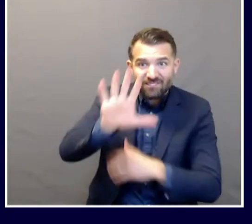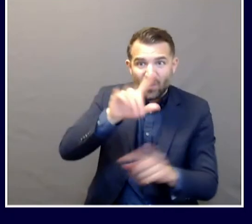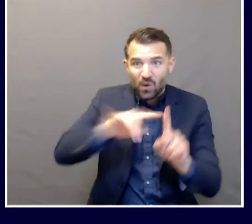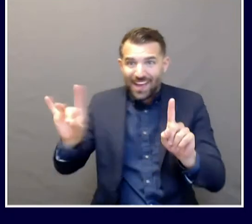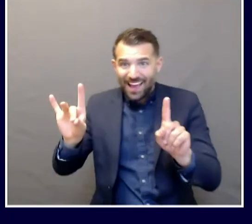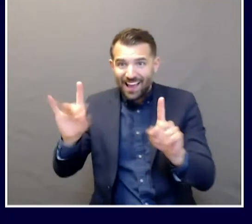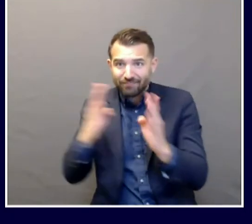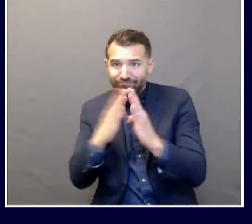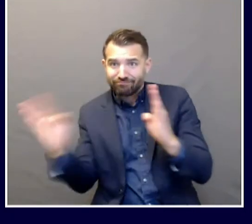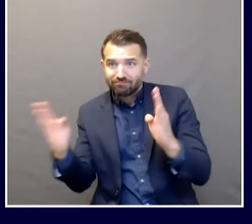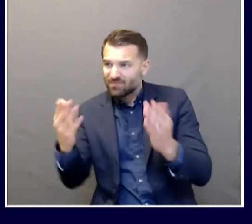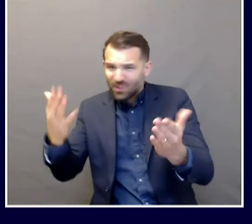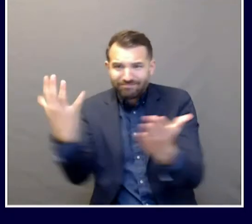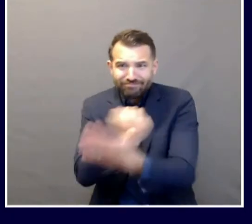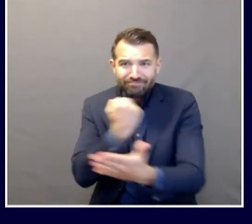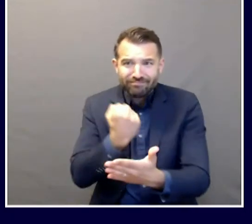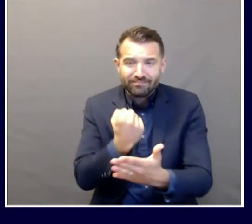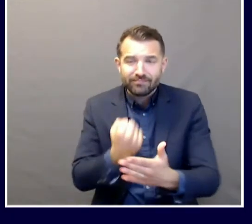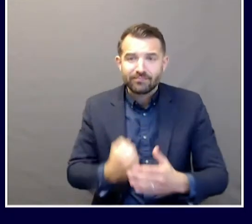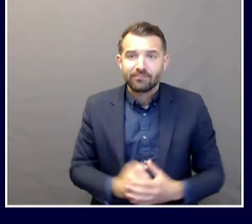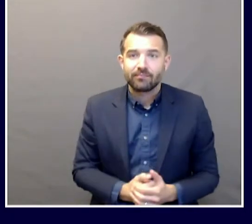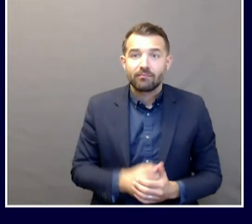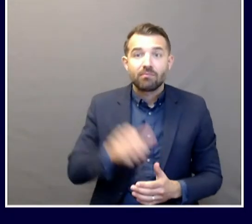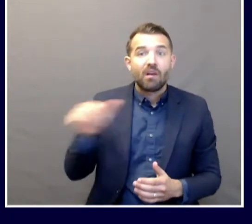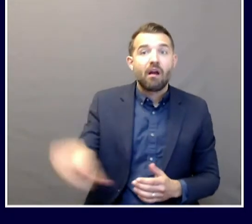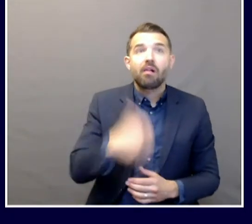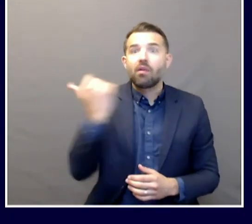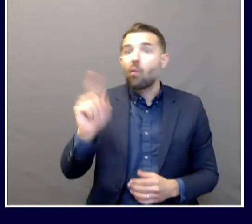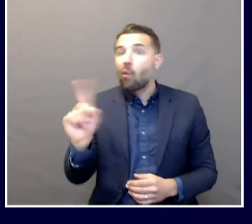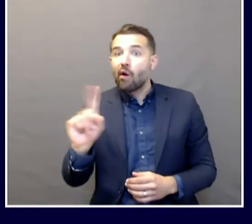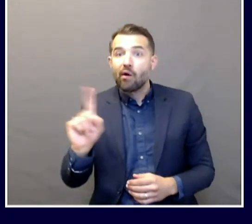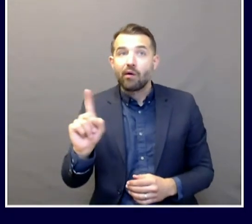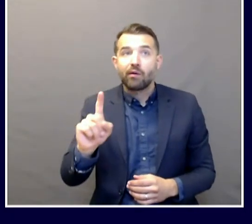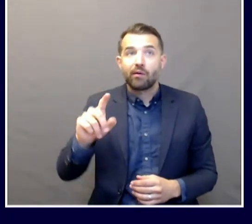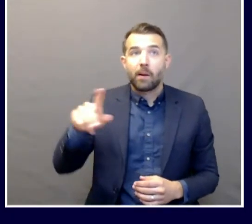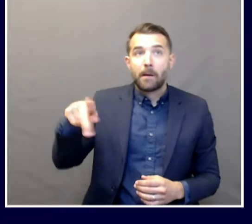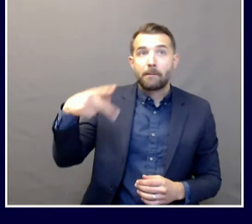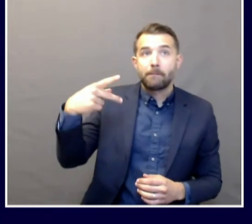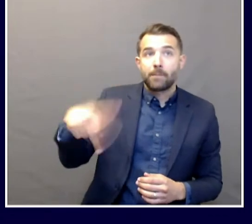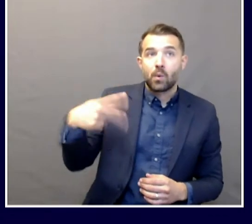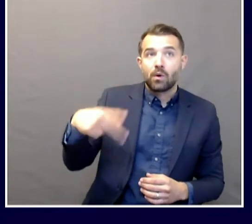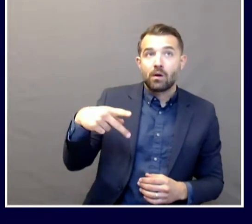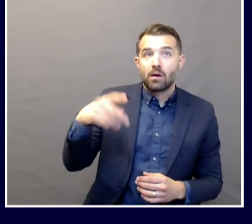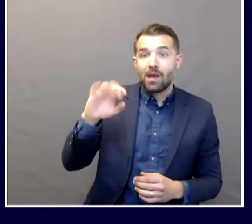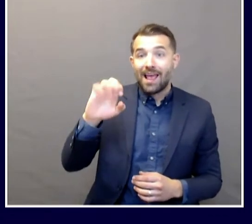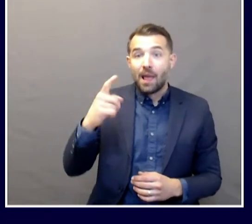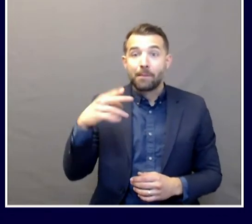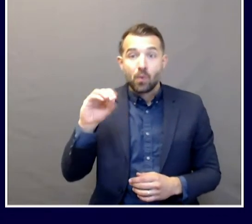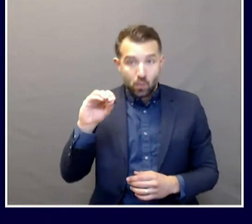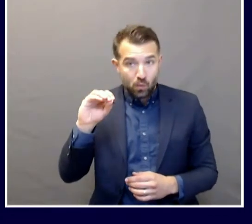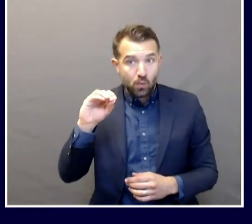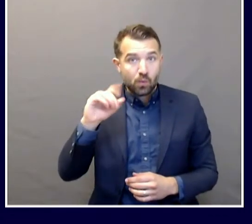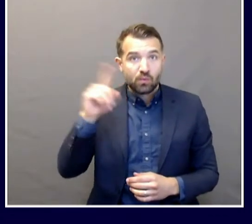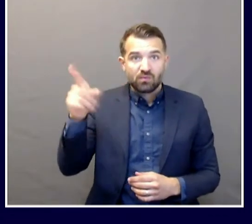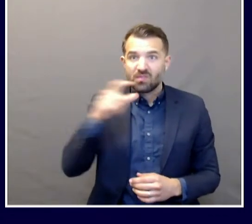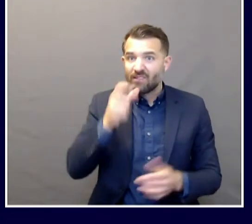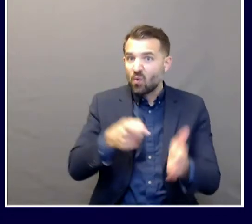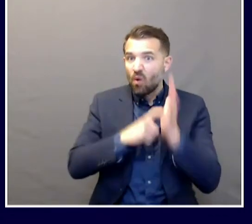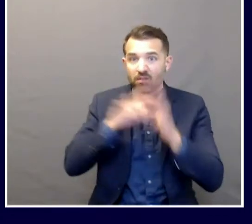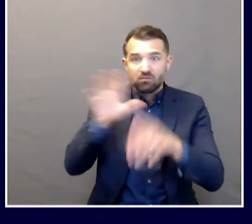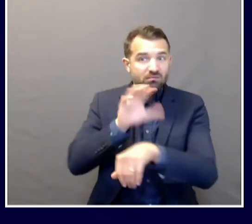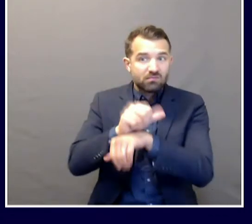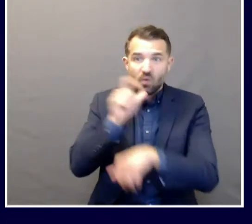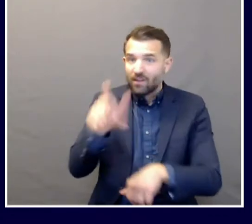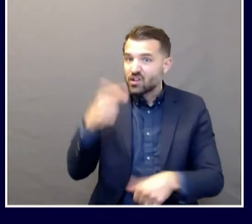is accessible for a lot of folks is at the Portland Expo, where similarly, no appointments are needed. And for